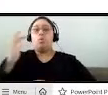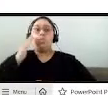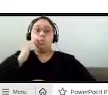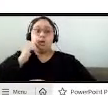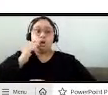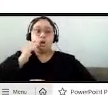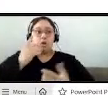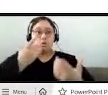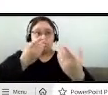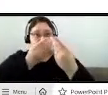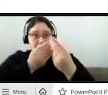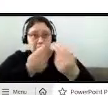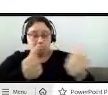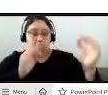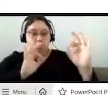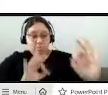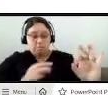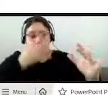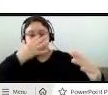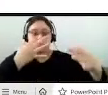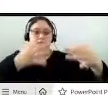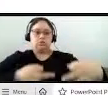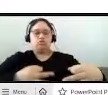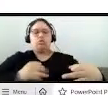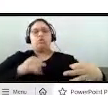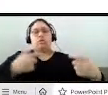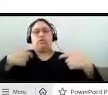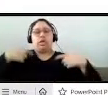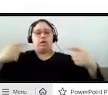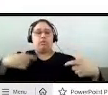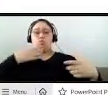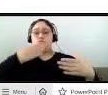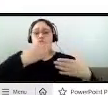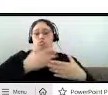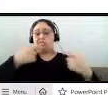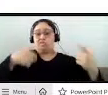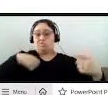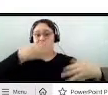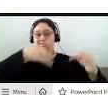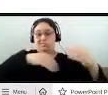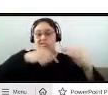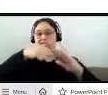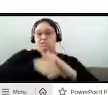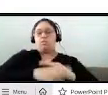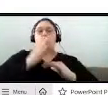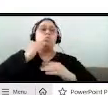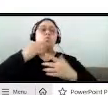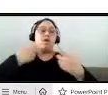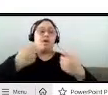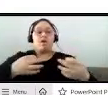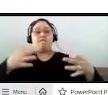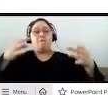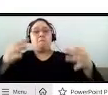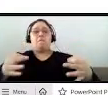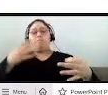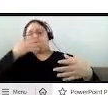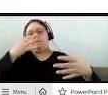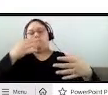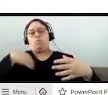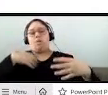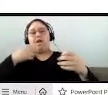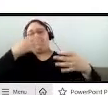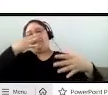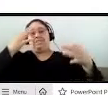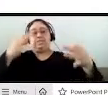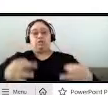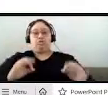a firm resolution on this matter, don't know, Secretary, whether you want to elaborate, but as soon as there's a firm decision on this matter,